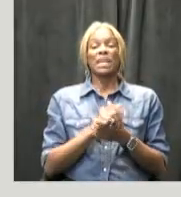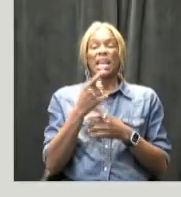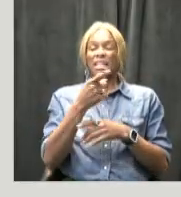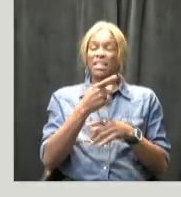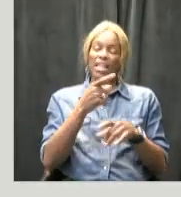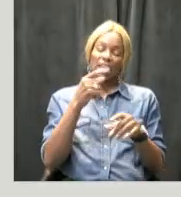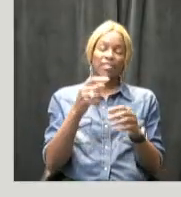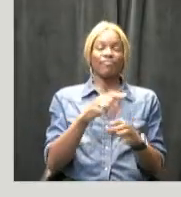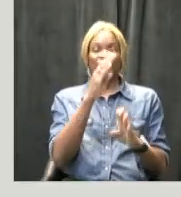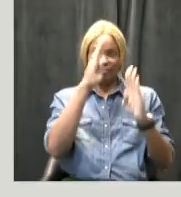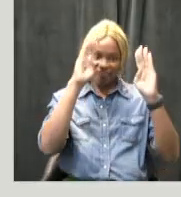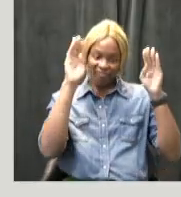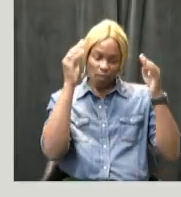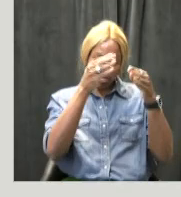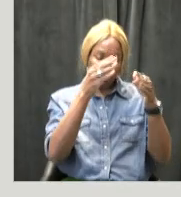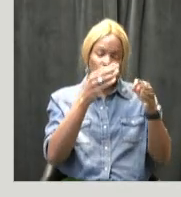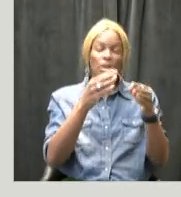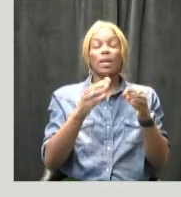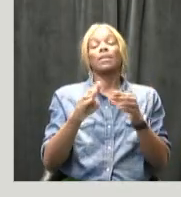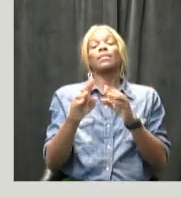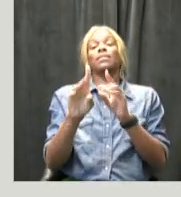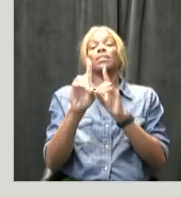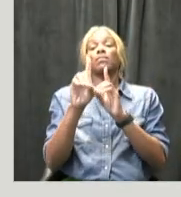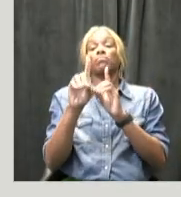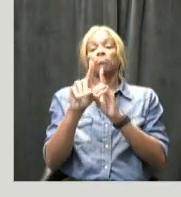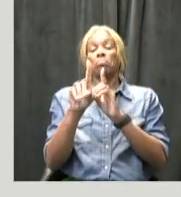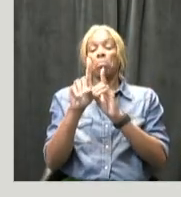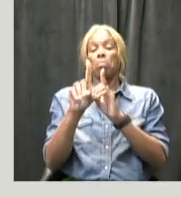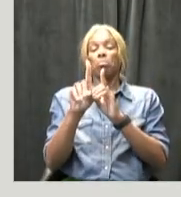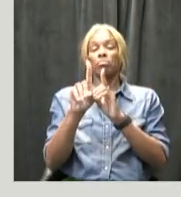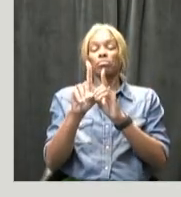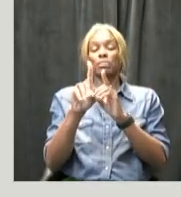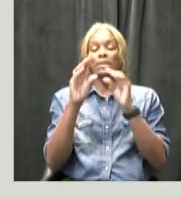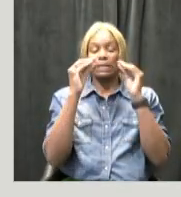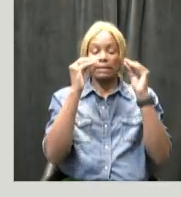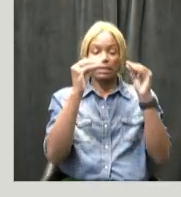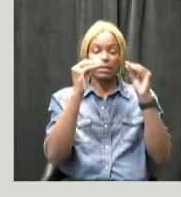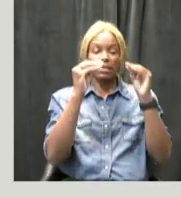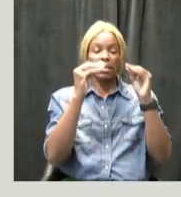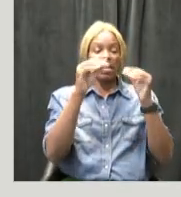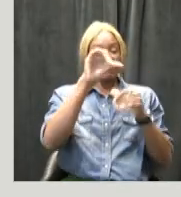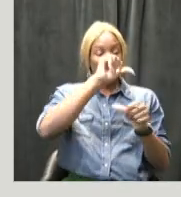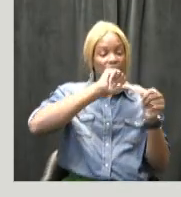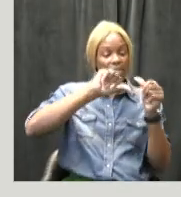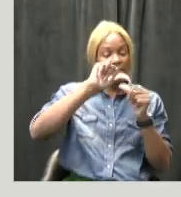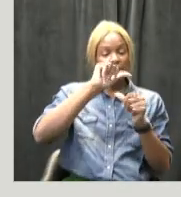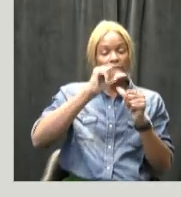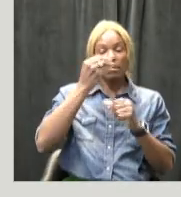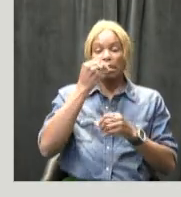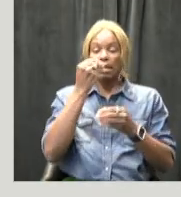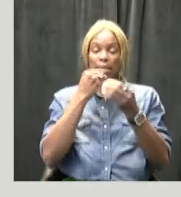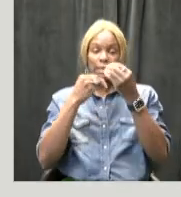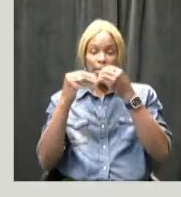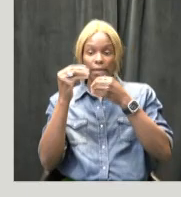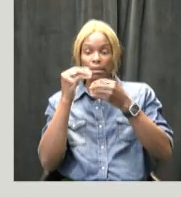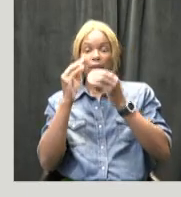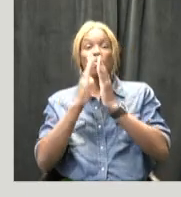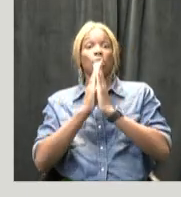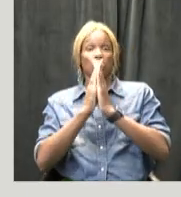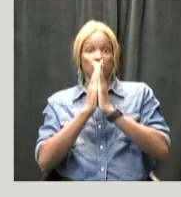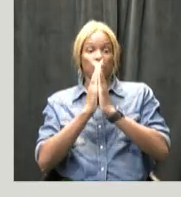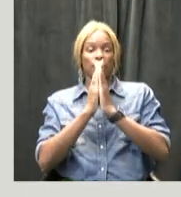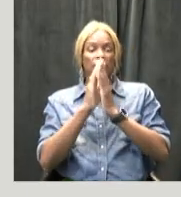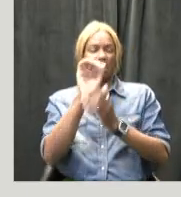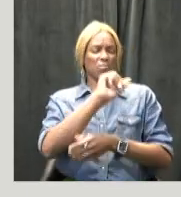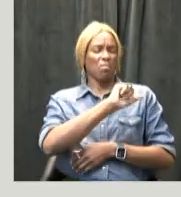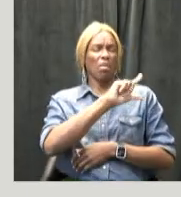to the apostles' teaching, and to fellowship, to the breaking of bread, and to prayer. And everyone was